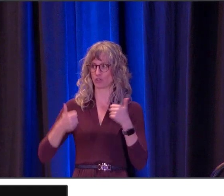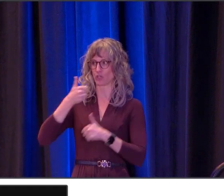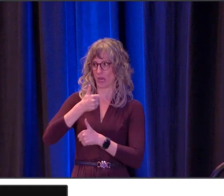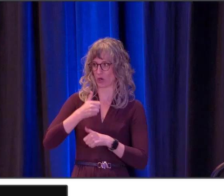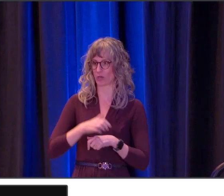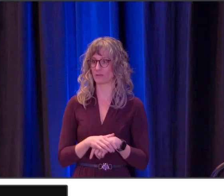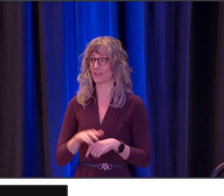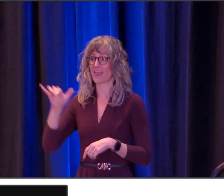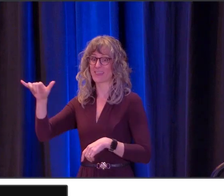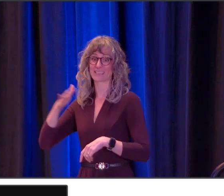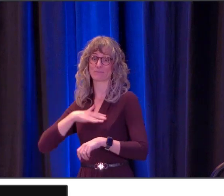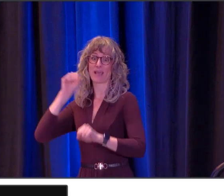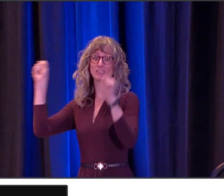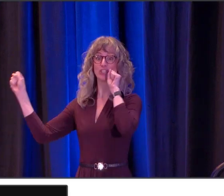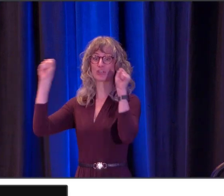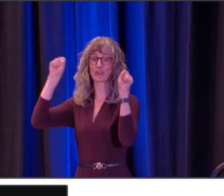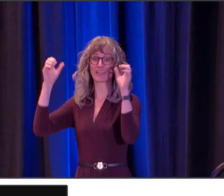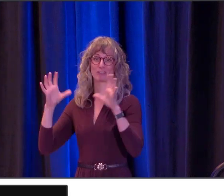My cheering section out there.